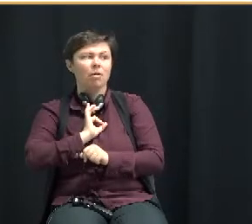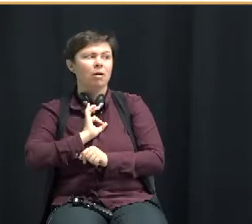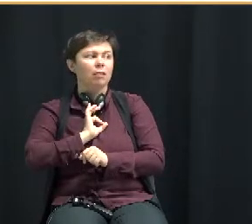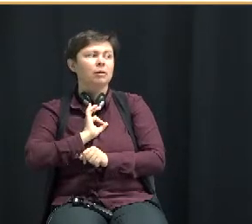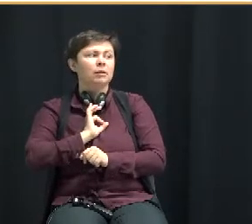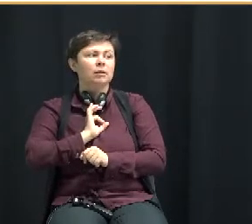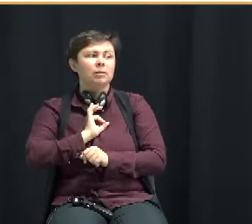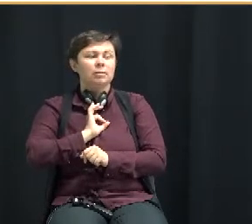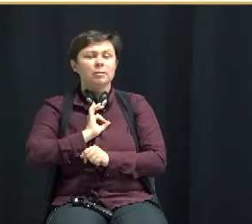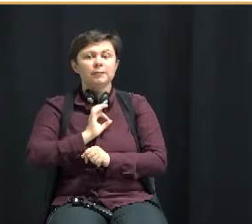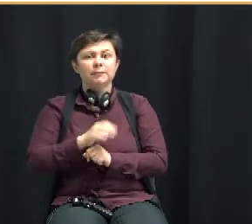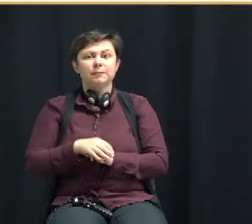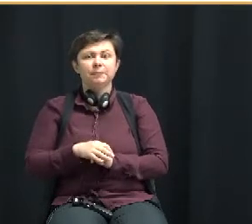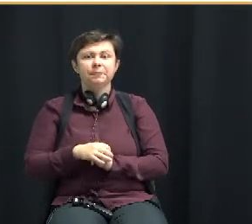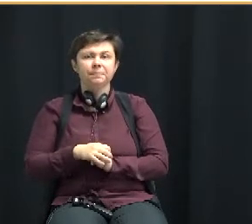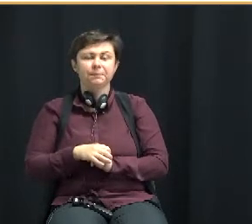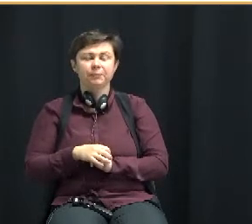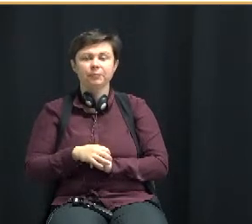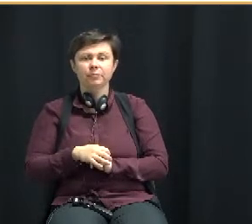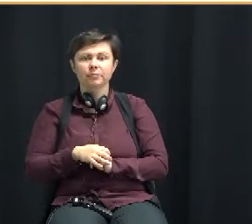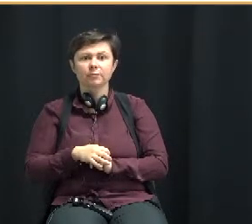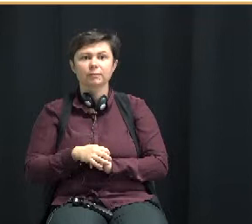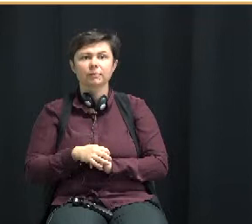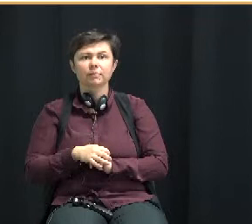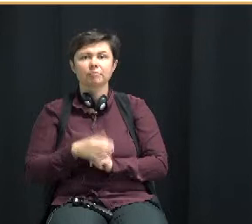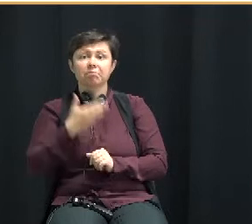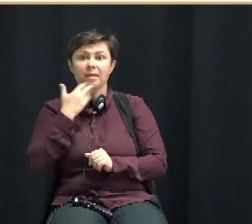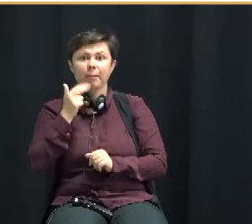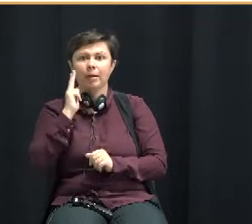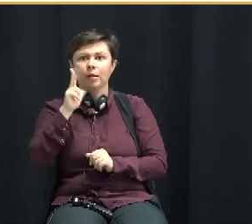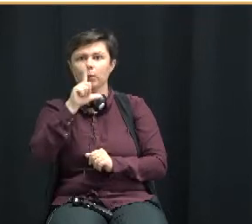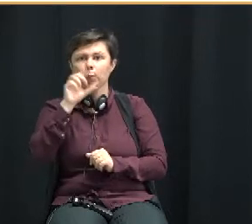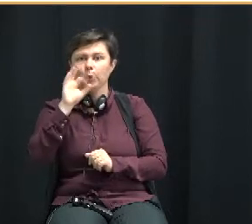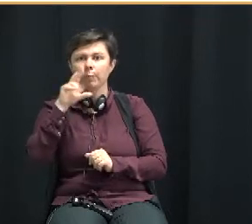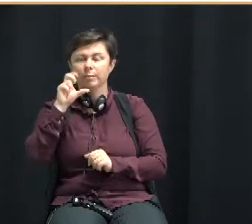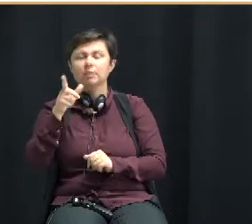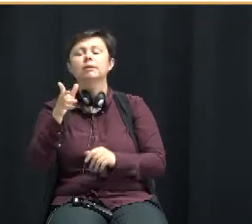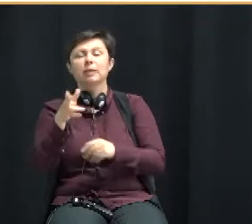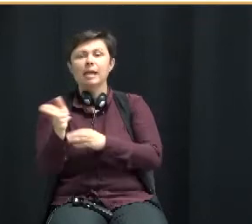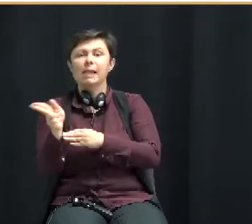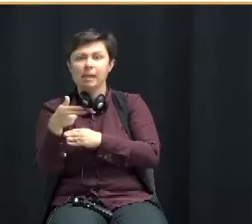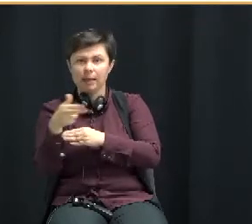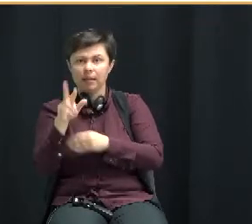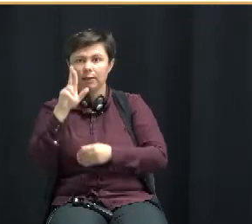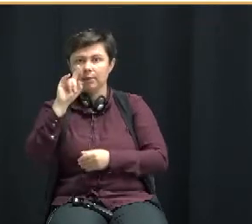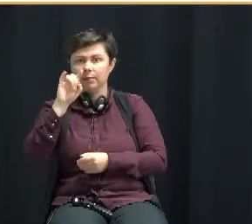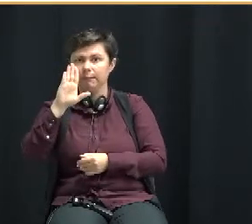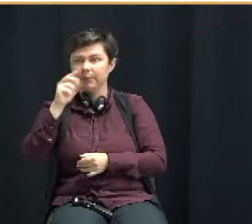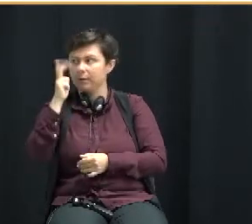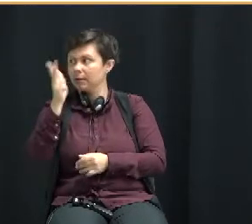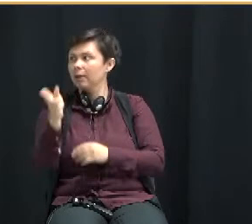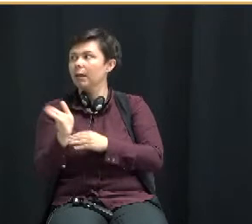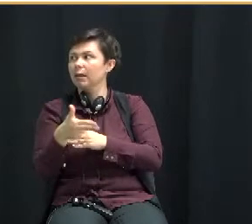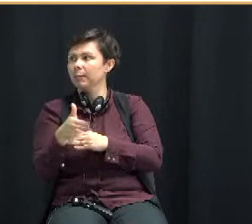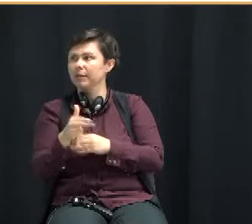not my slide, so I'm a bit lost. Nie ma Kłobucka. W Rybniku. In Rybnik. To jest